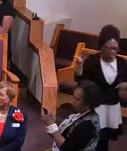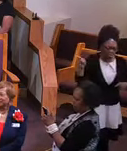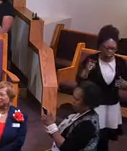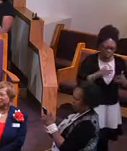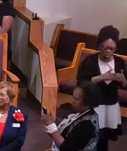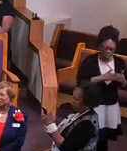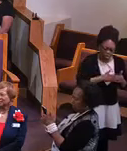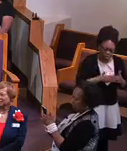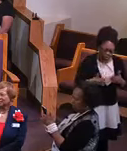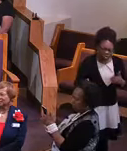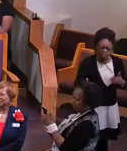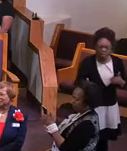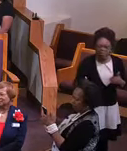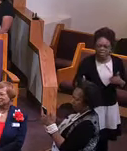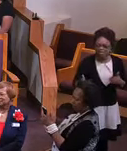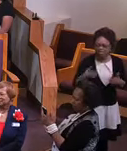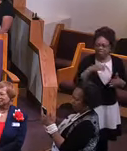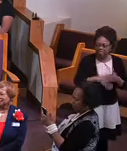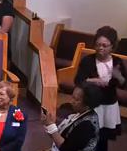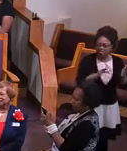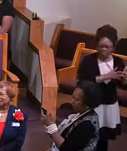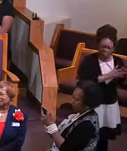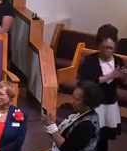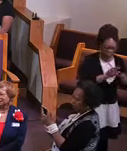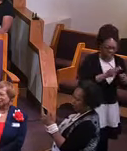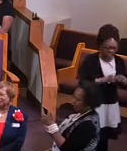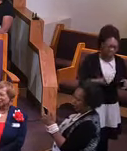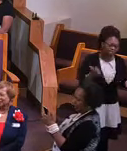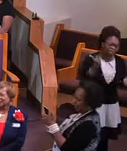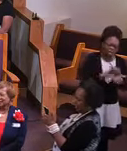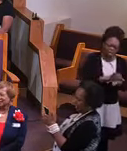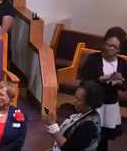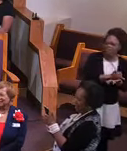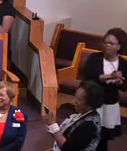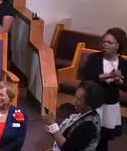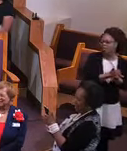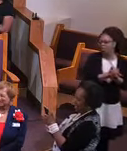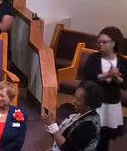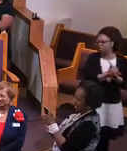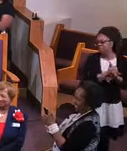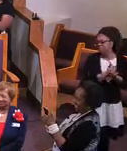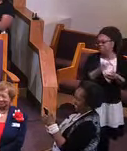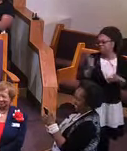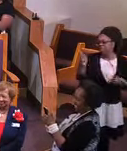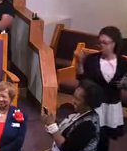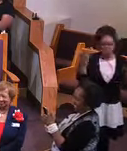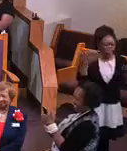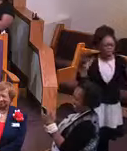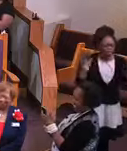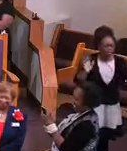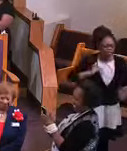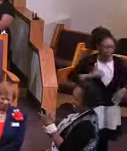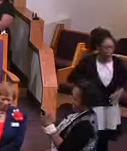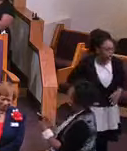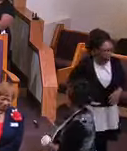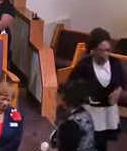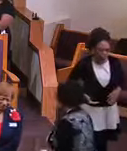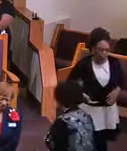Thank you. come on, raise your hand.